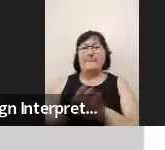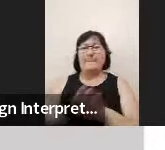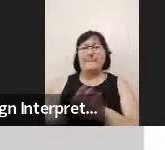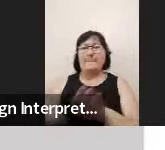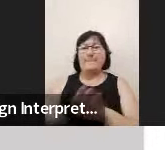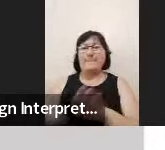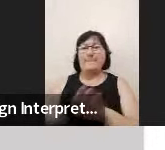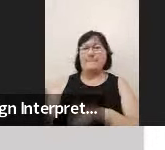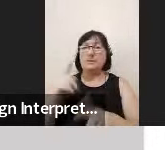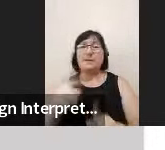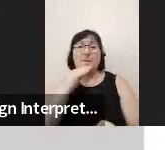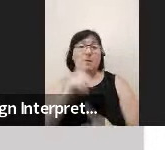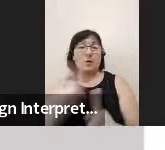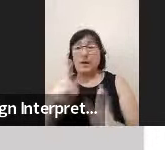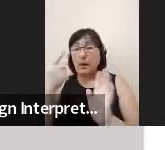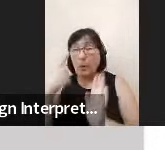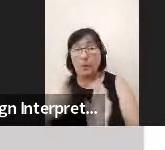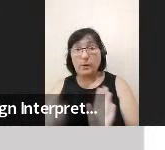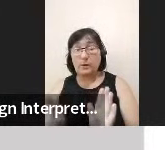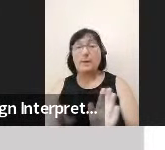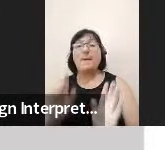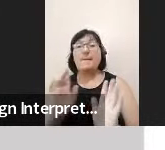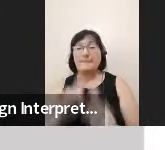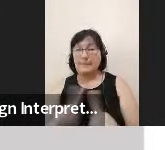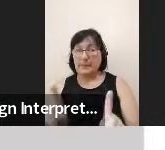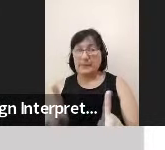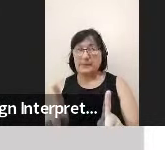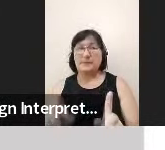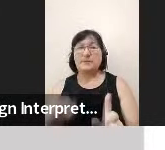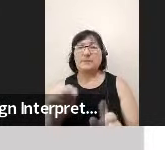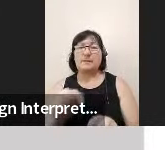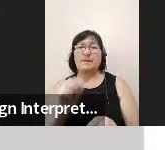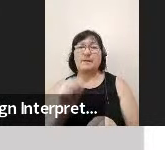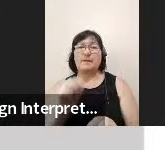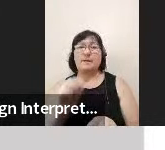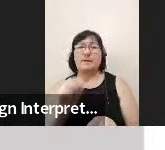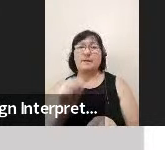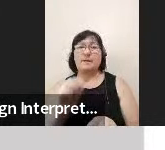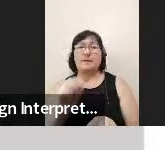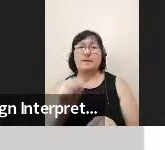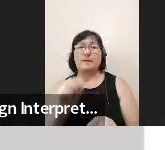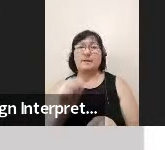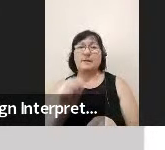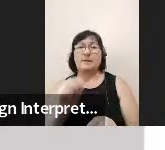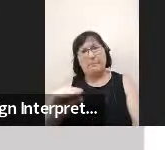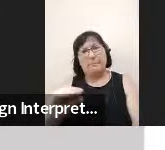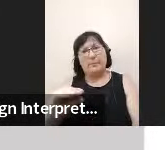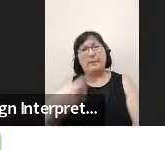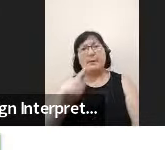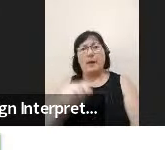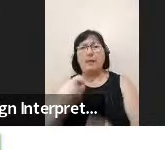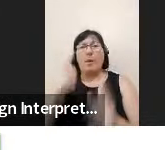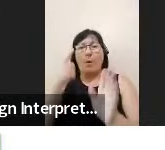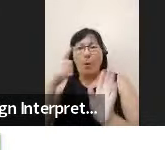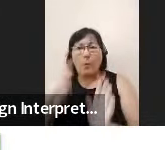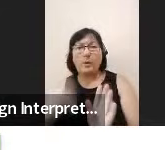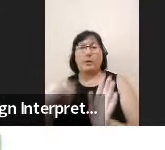stopped, but there is a drastic reduction on the number of stops that you get if you are in this program.